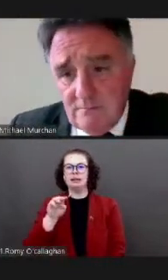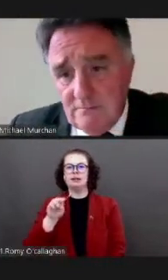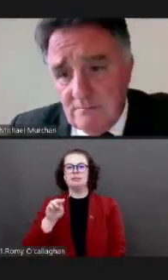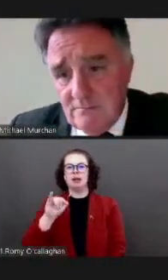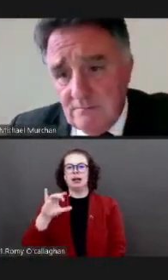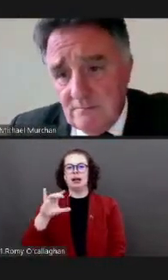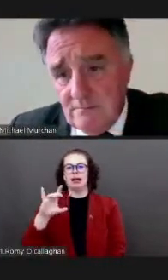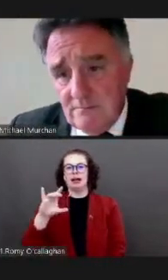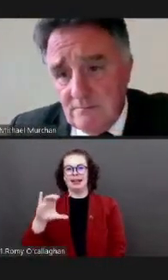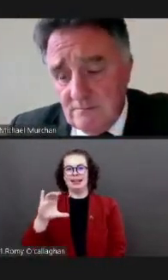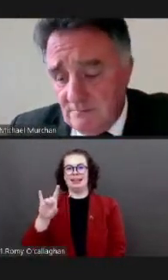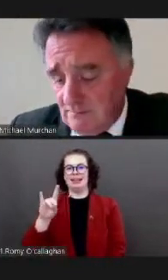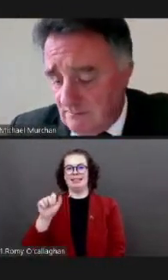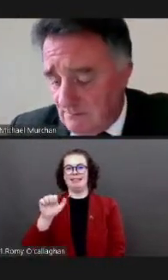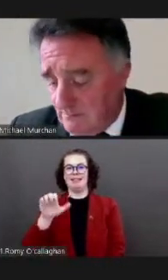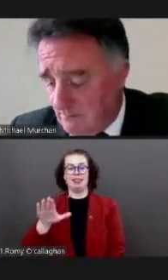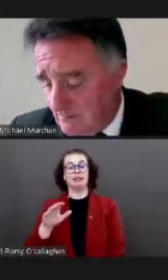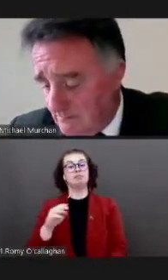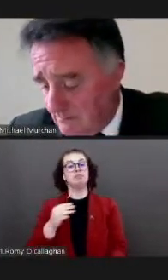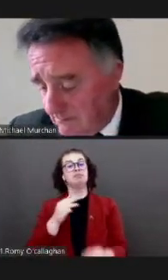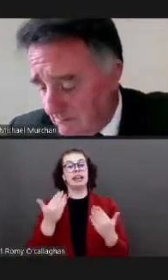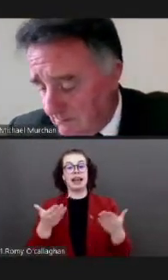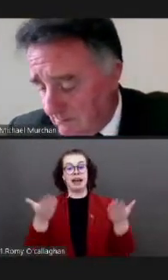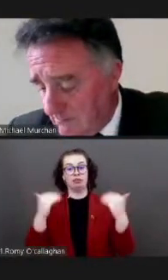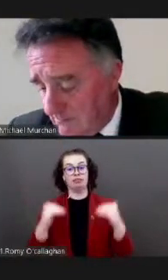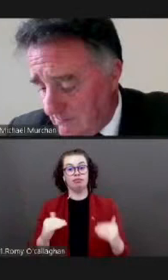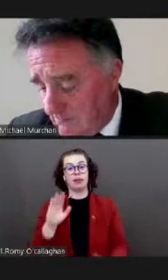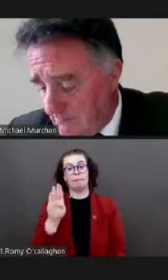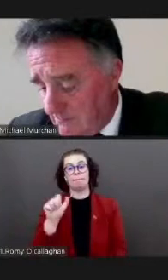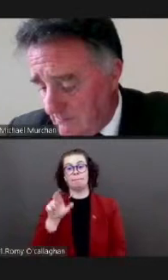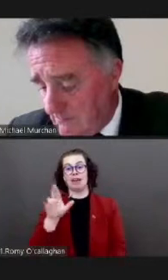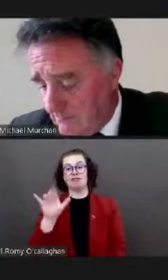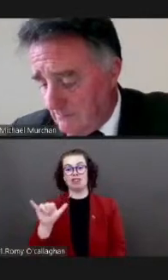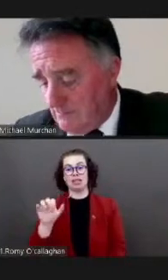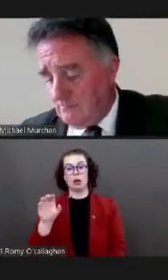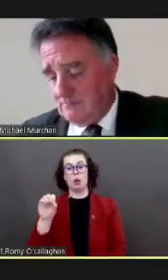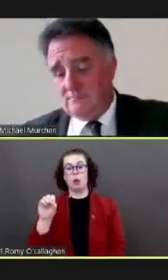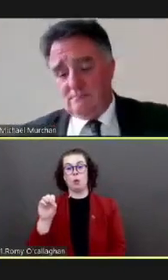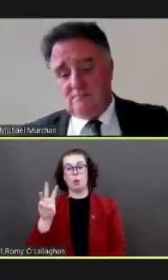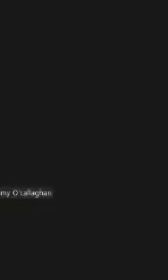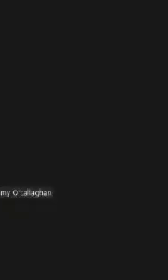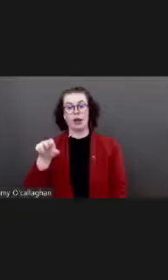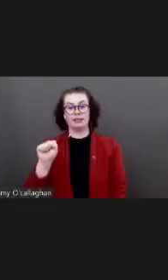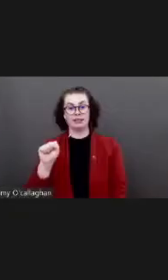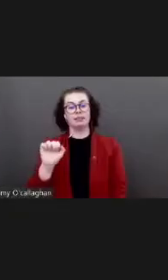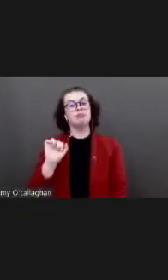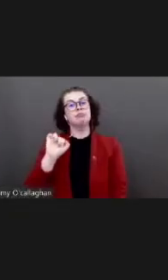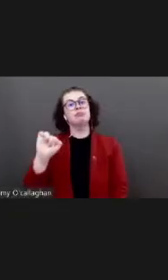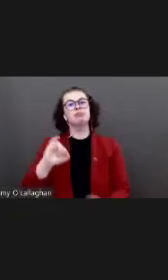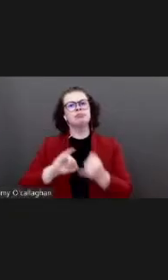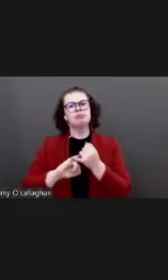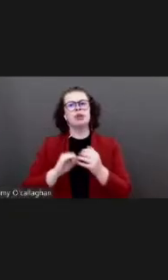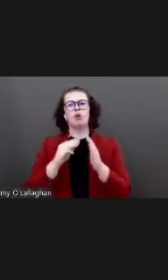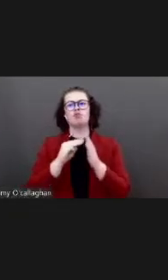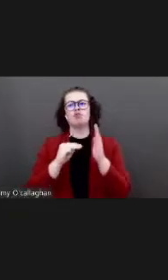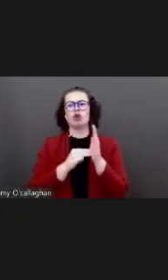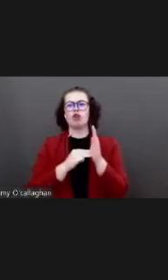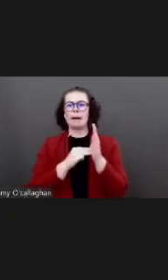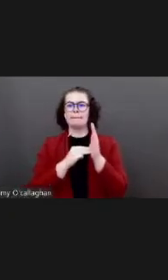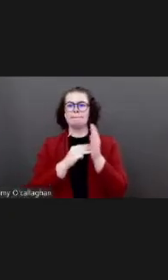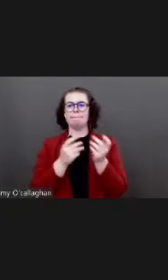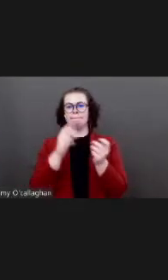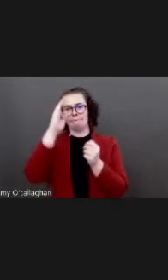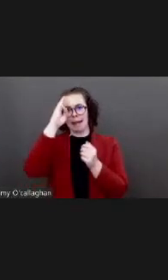And if I can move on now to Barry Owens, who I advised is Barry is the program manager with IASIO, the